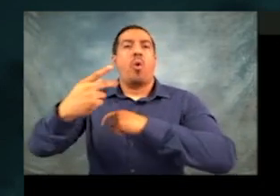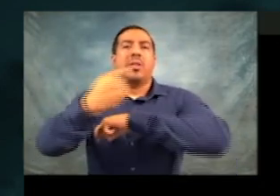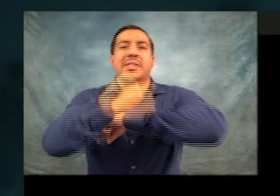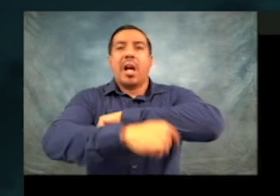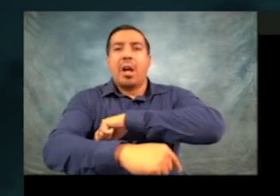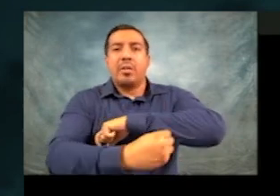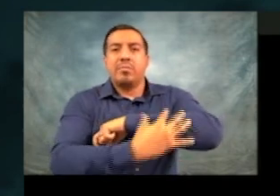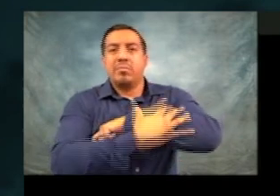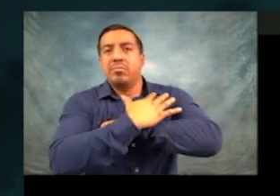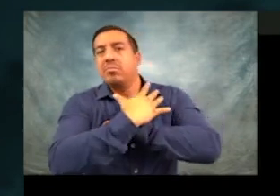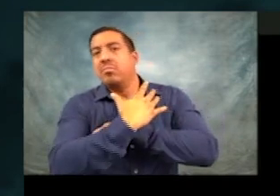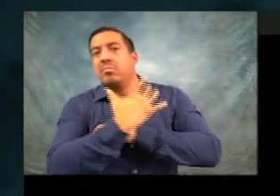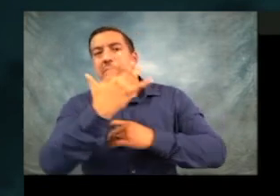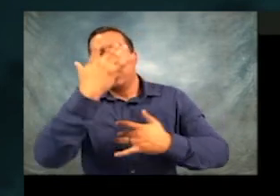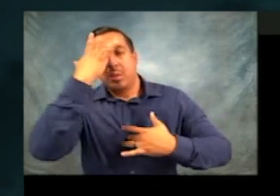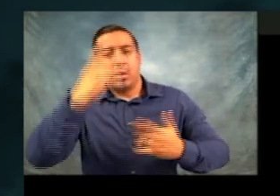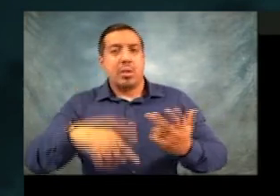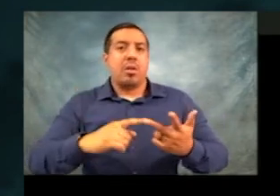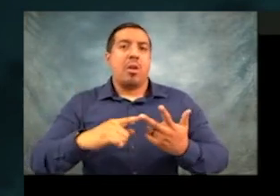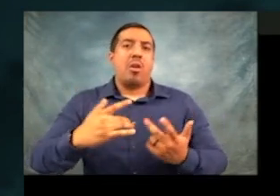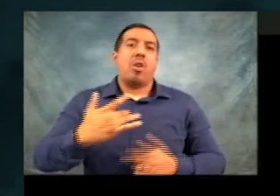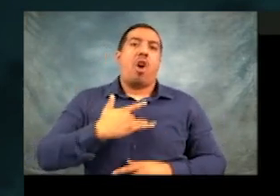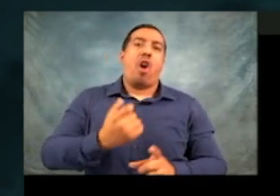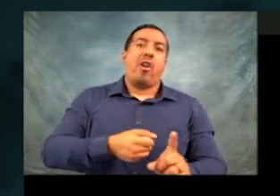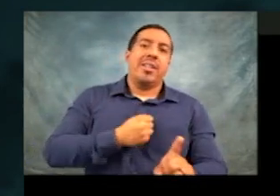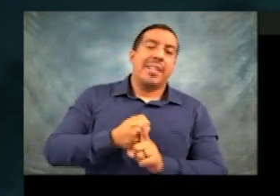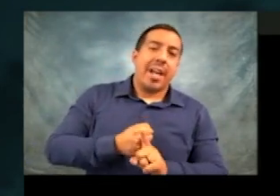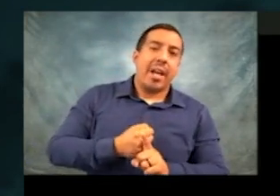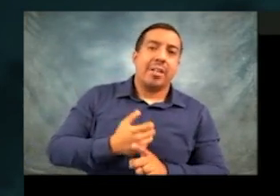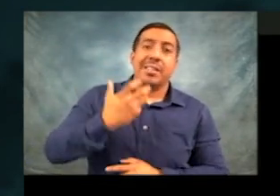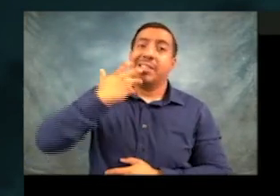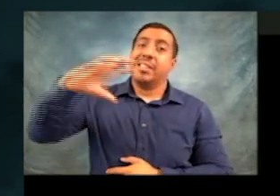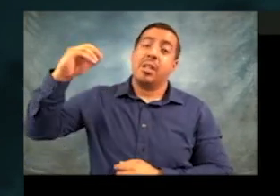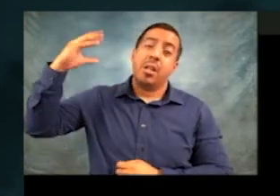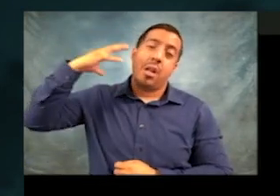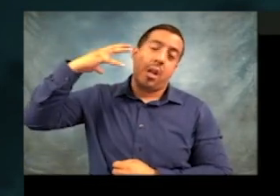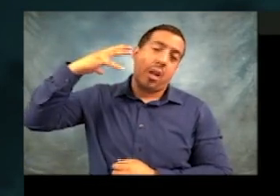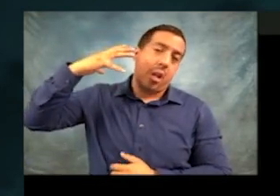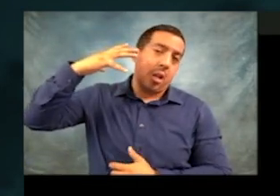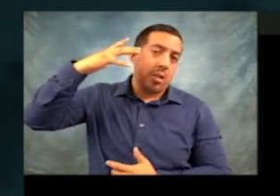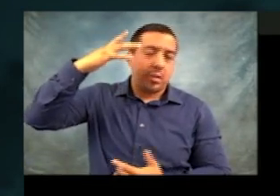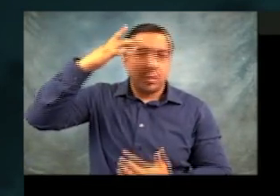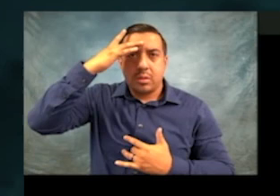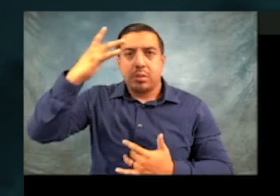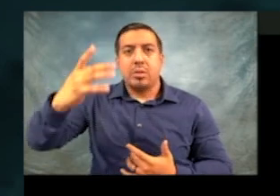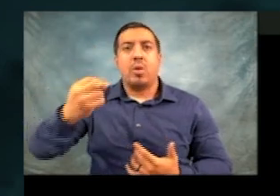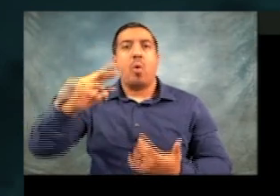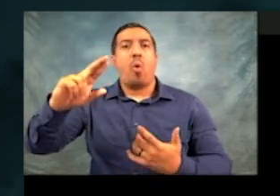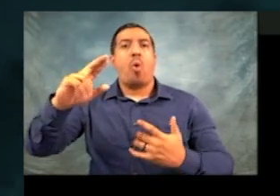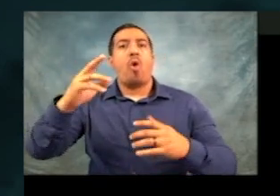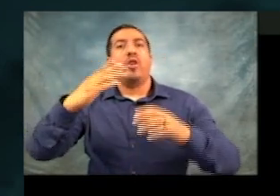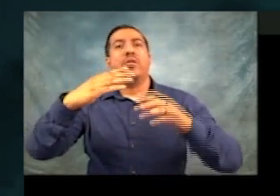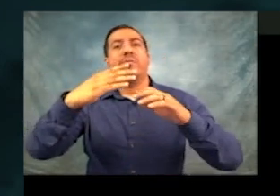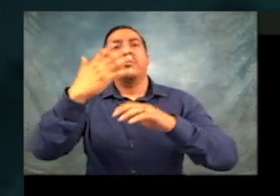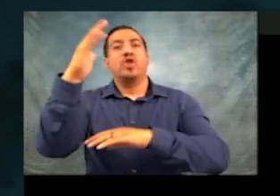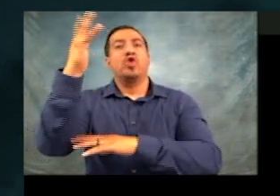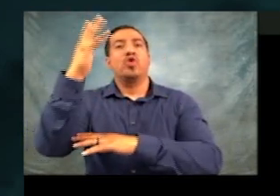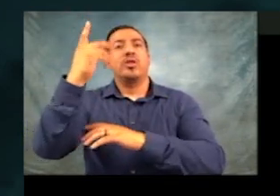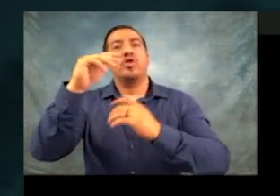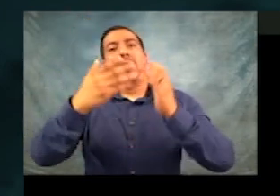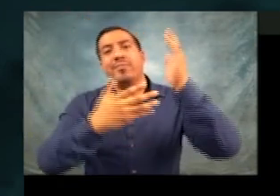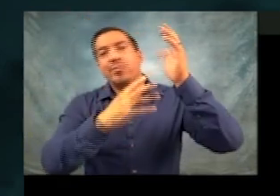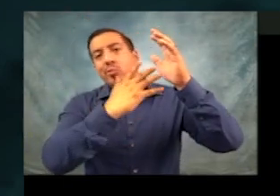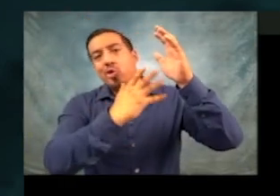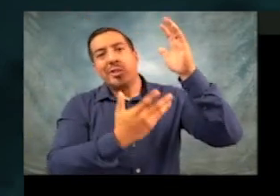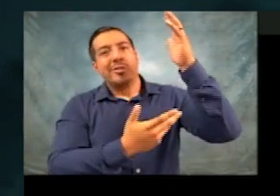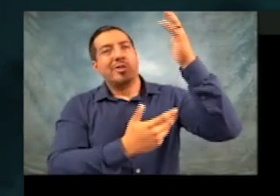cuts, heart attacks, heat exhaustion, overexertion, trying to cut down trees from the house and the tree kind of falls.